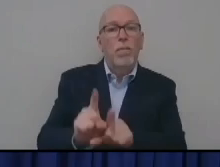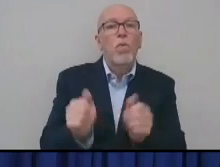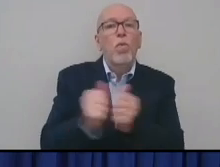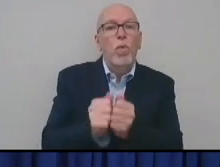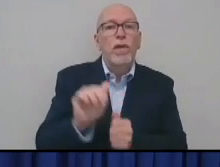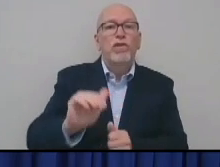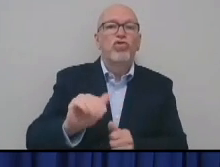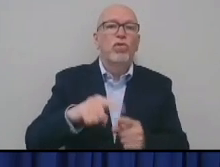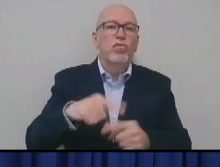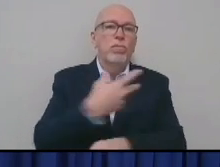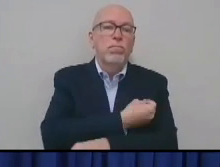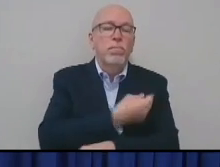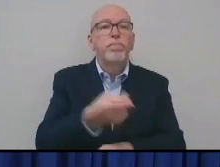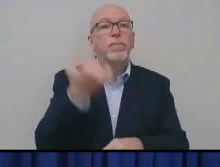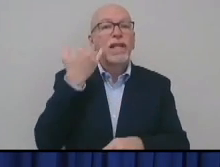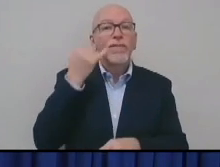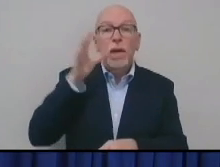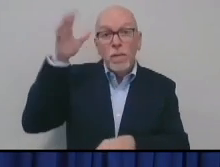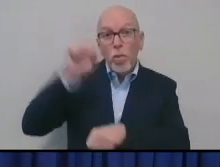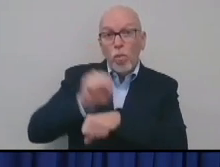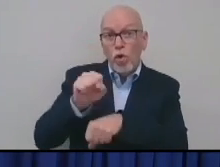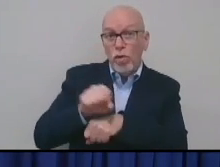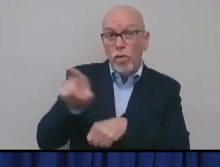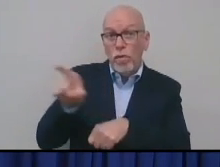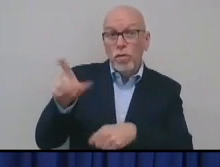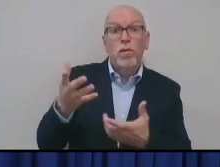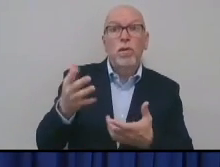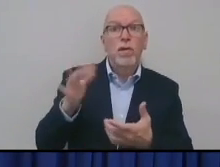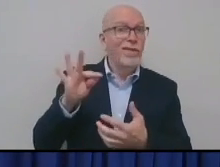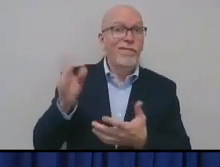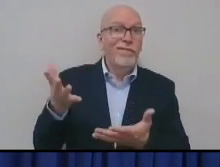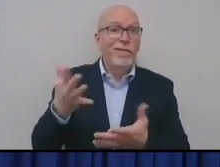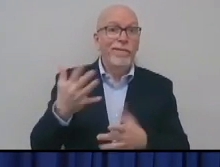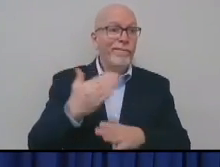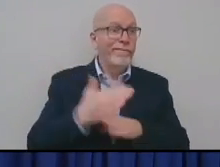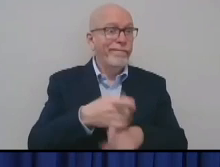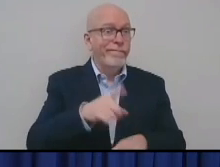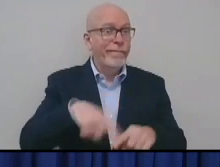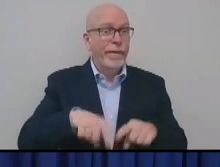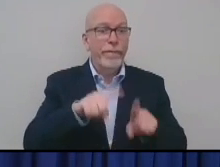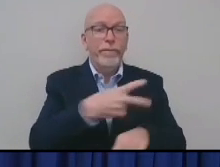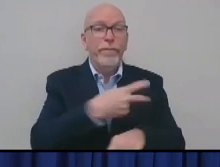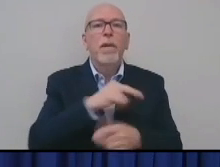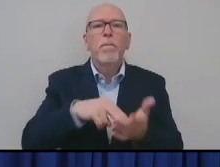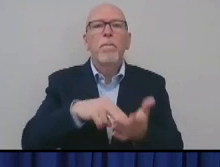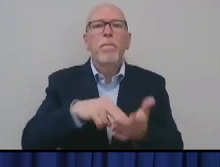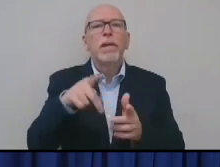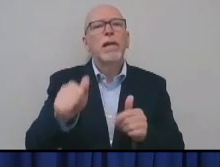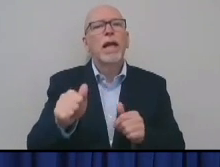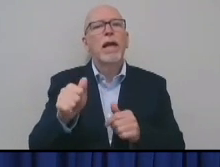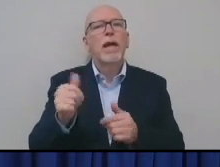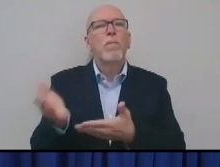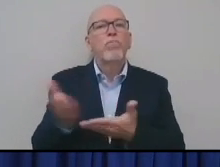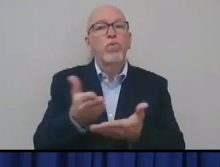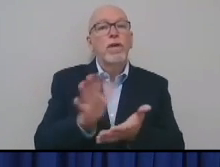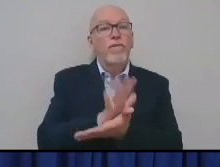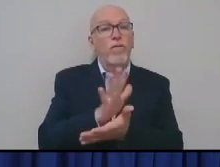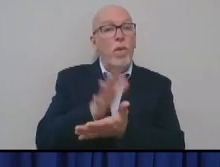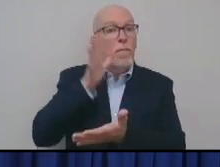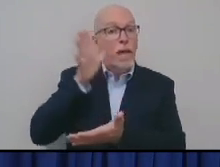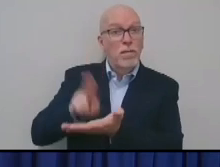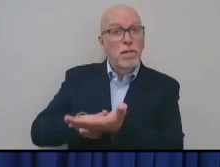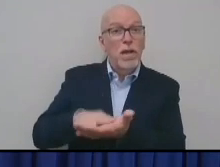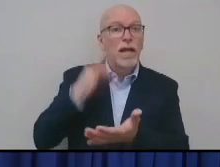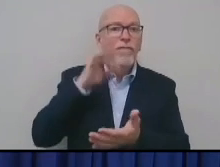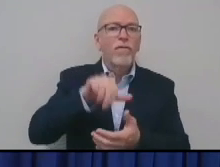if mom or dad at work and that's a barrier to that child being immunized, they can bring the consent form in as long as there's an adult